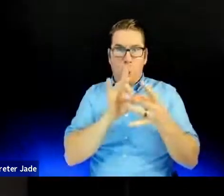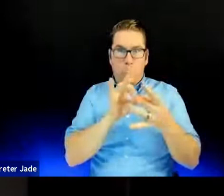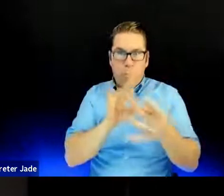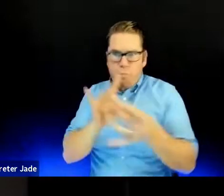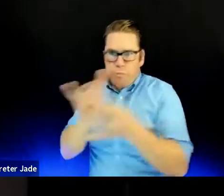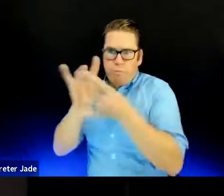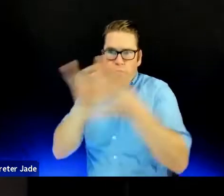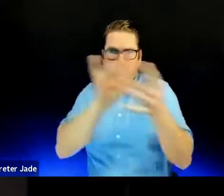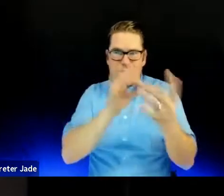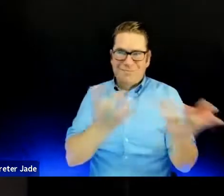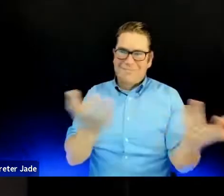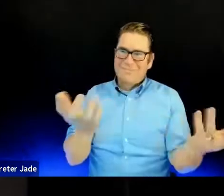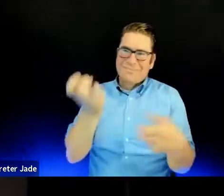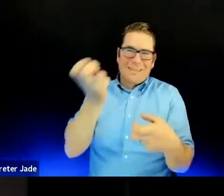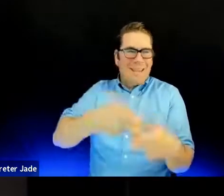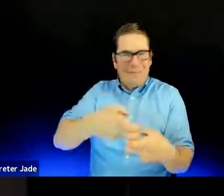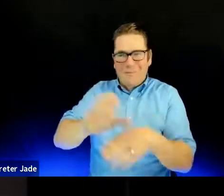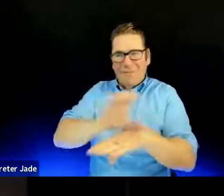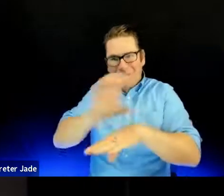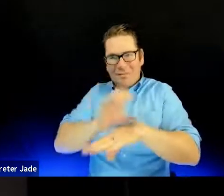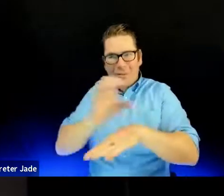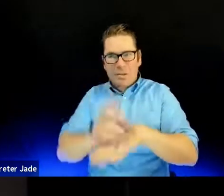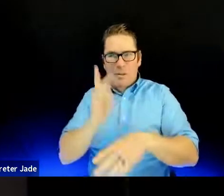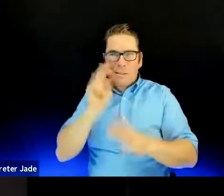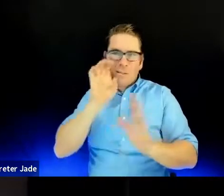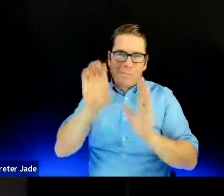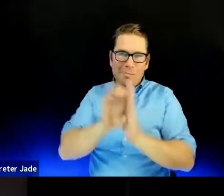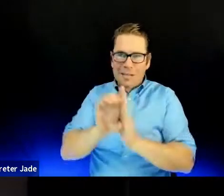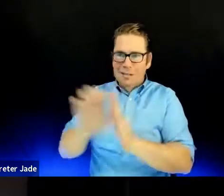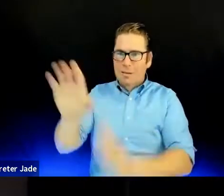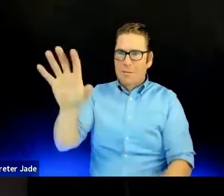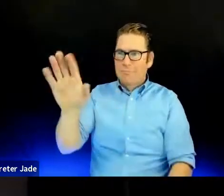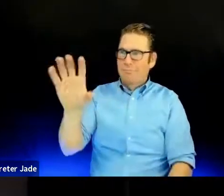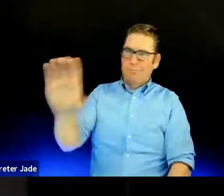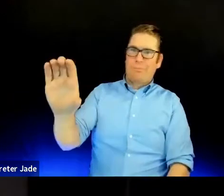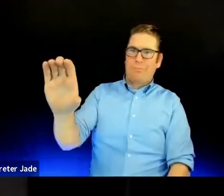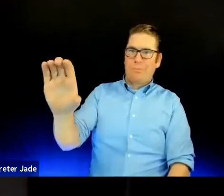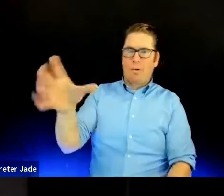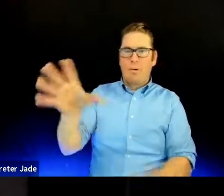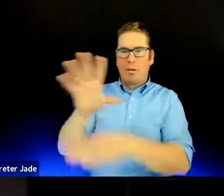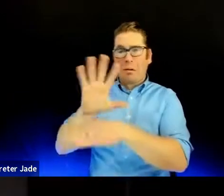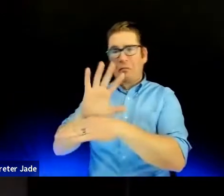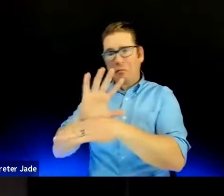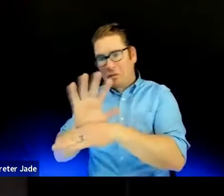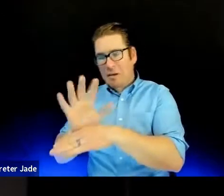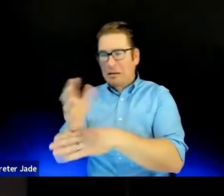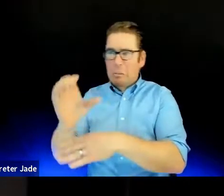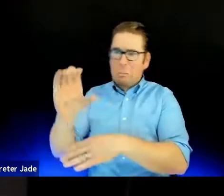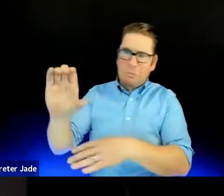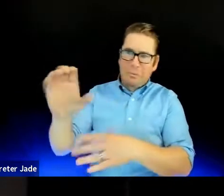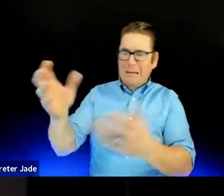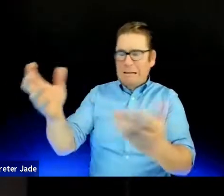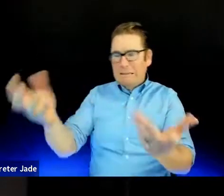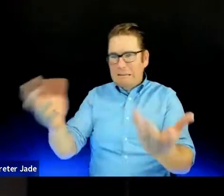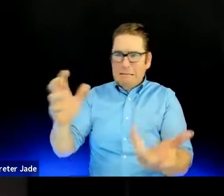know who they are on the computer, because all you see is a picture or a video. So it's difficult, but I hope